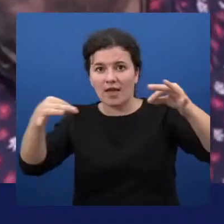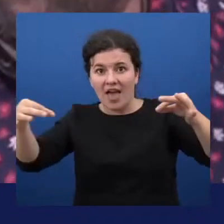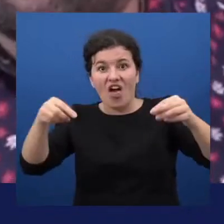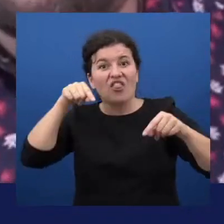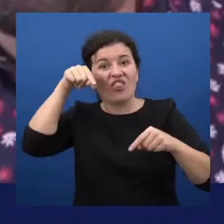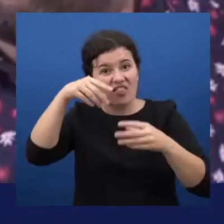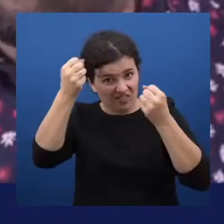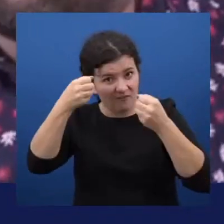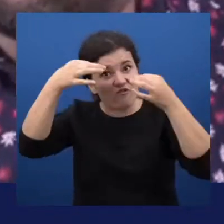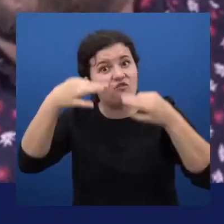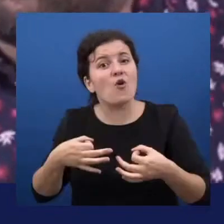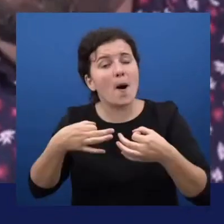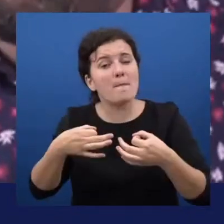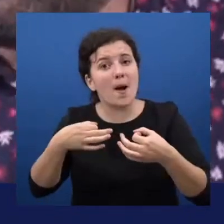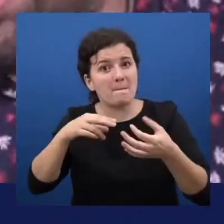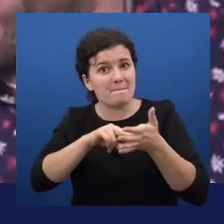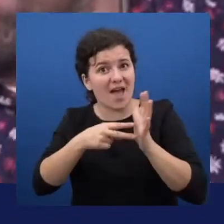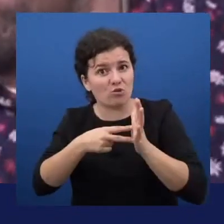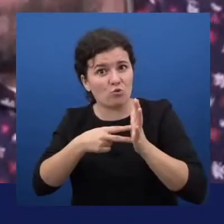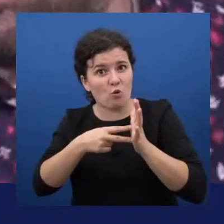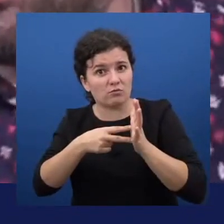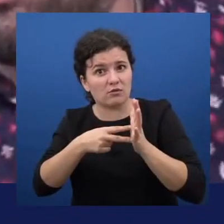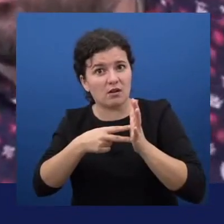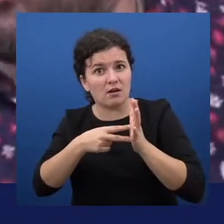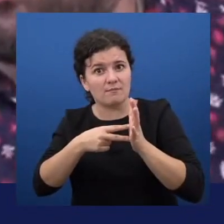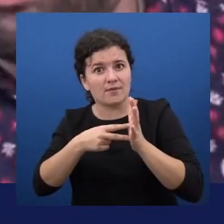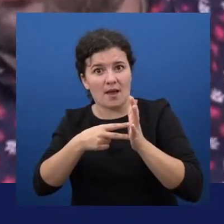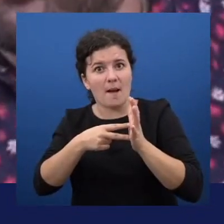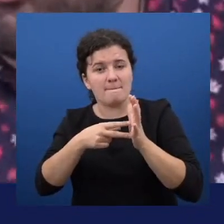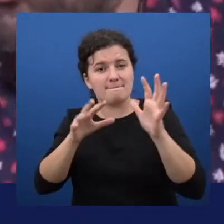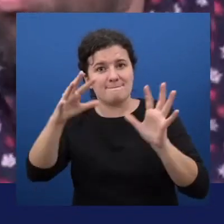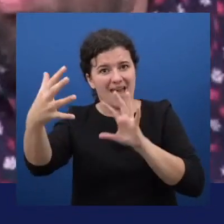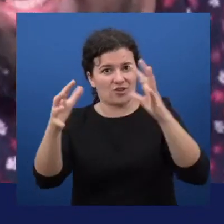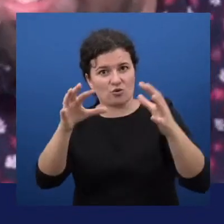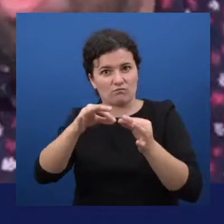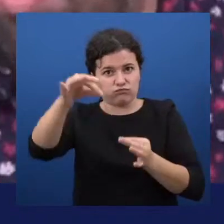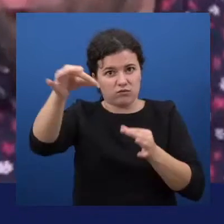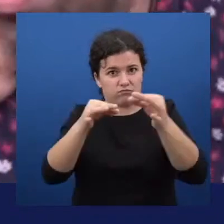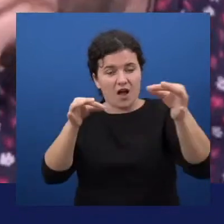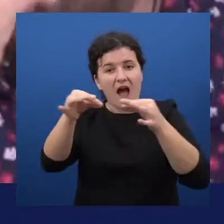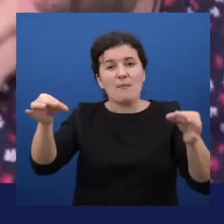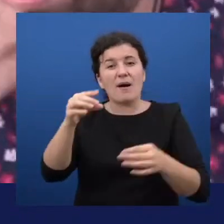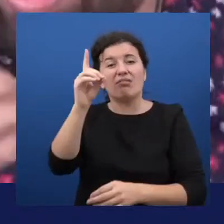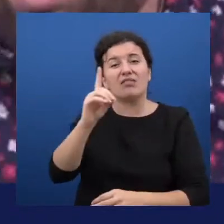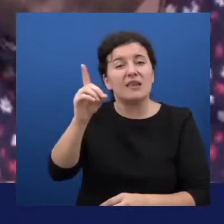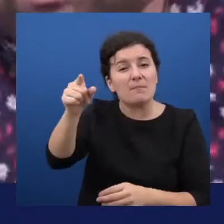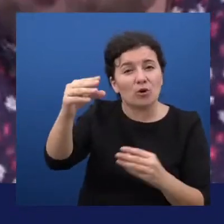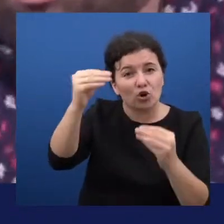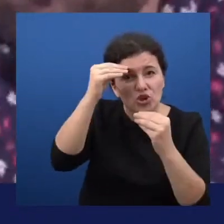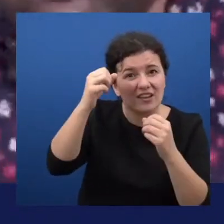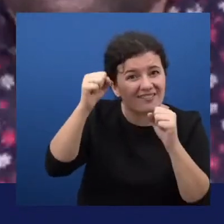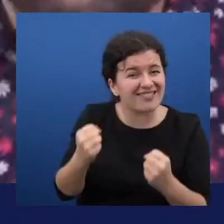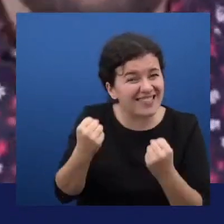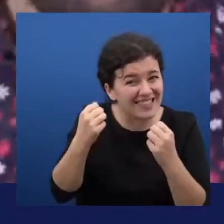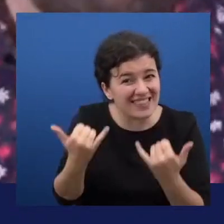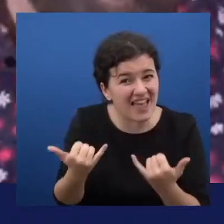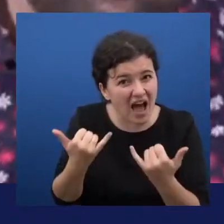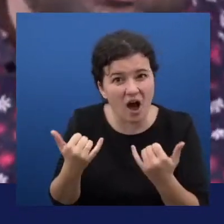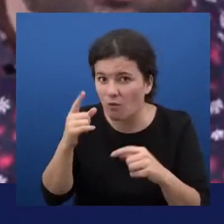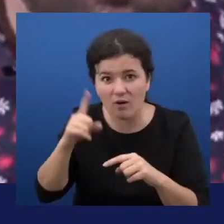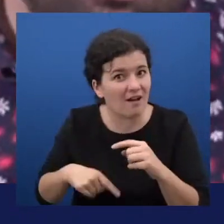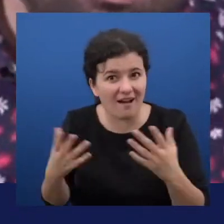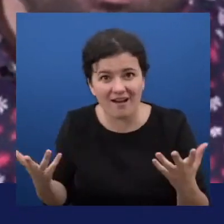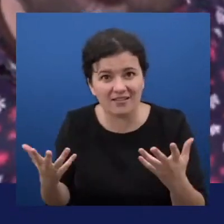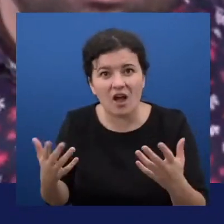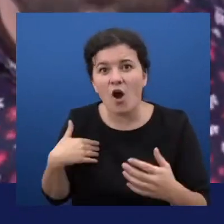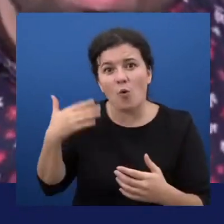of looking at models, but you can't do that with deep learning right now because there's no way to know like what the VC dimension of a